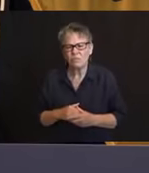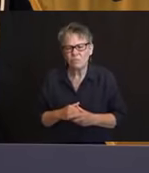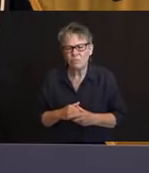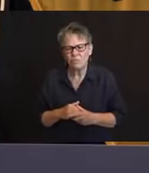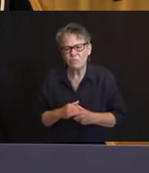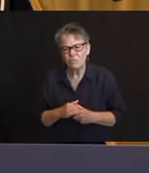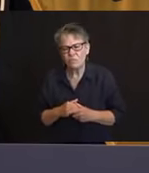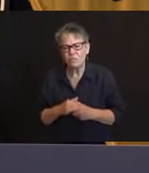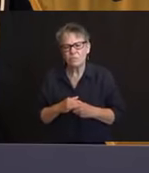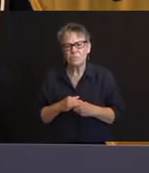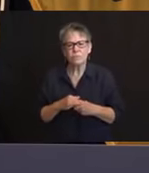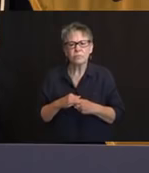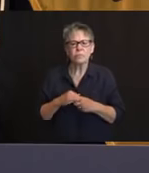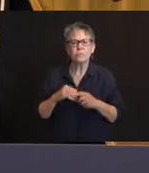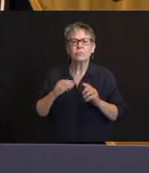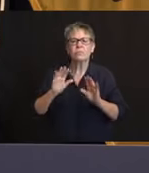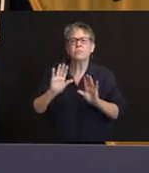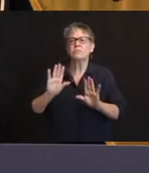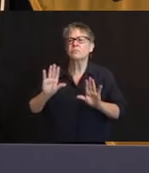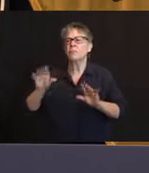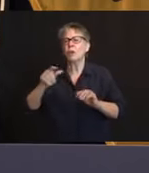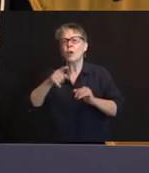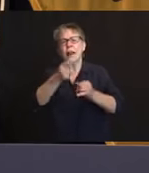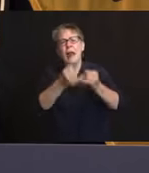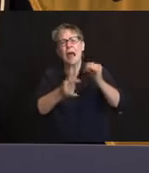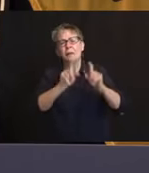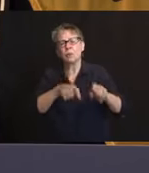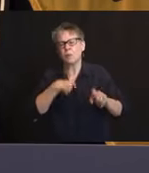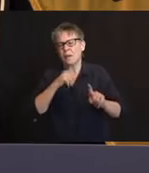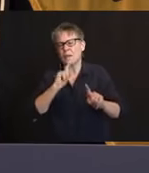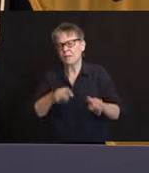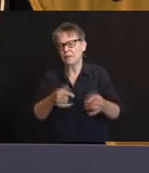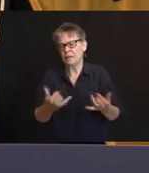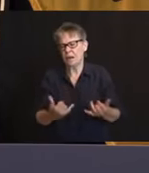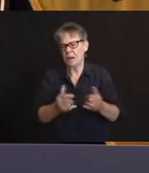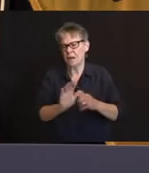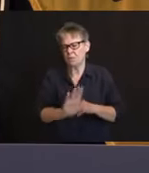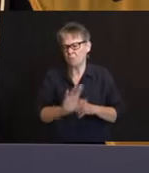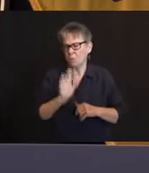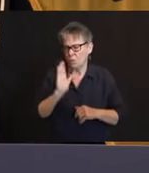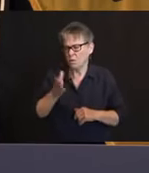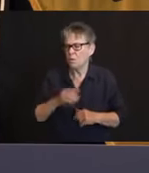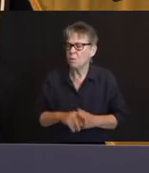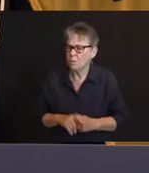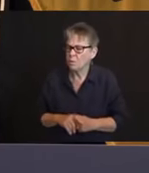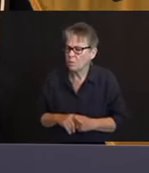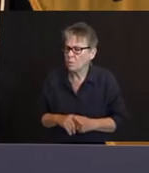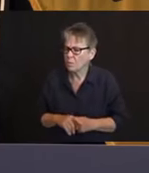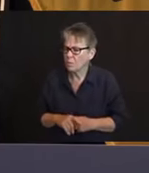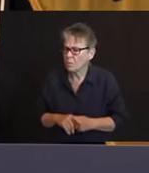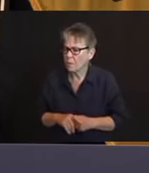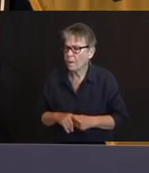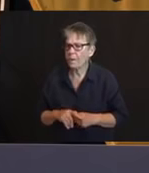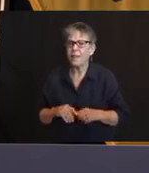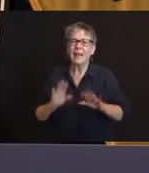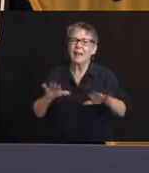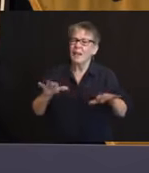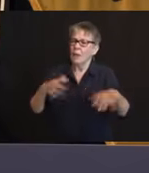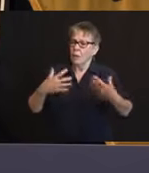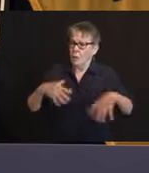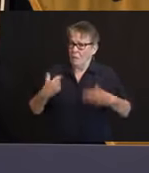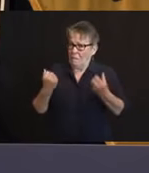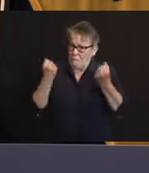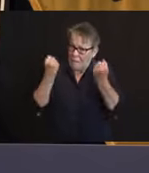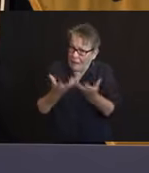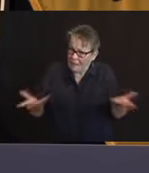There's a whole lot going on through a whole variety of lenses, but I think the specific point I assume you're talking about is